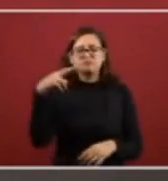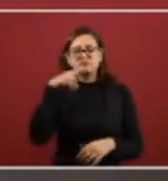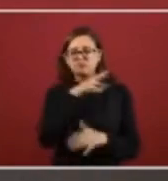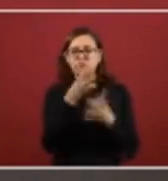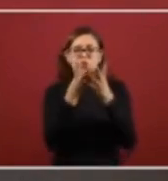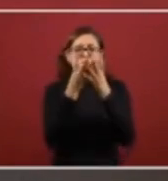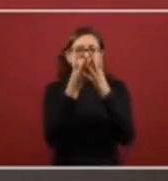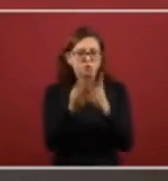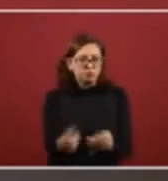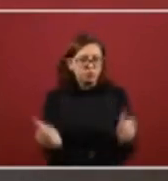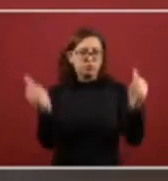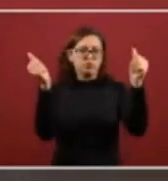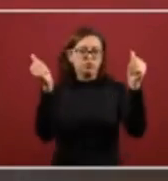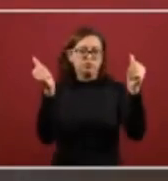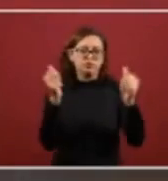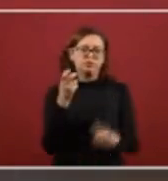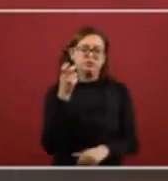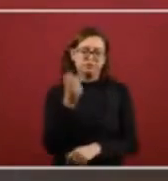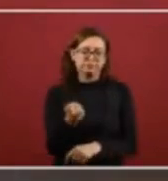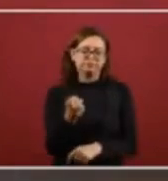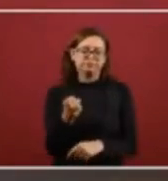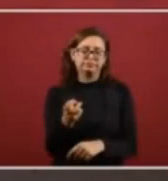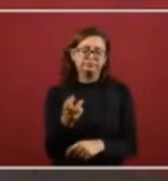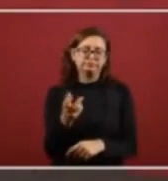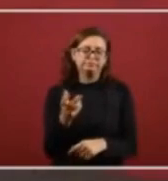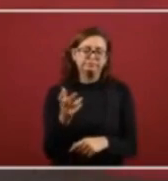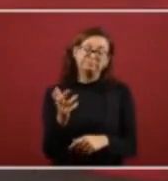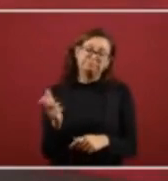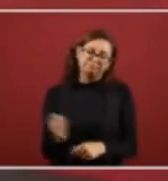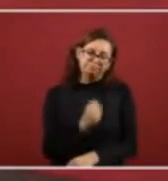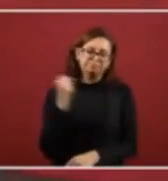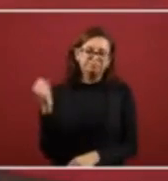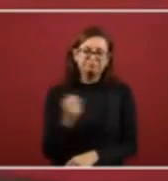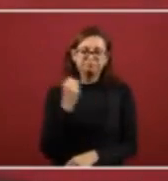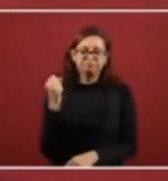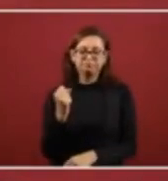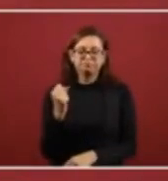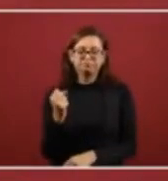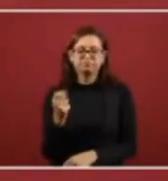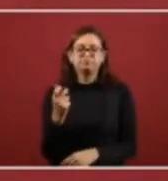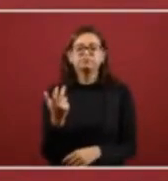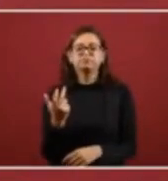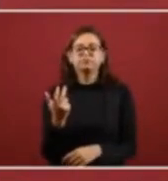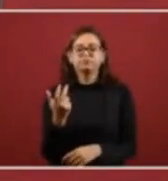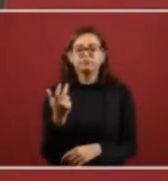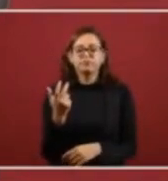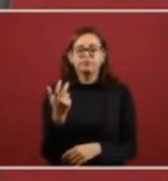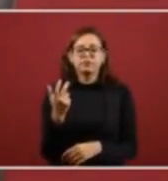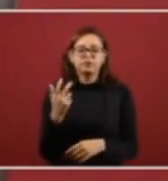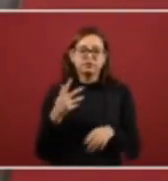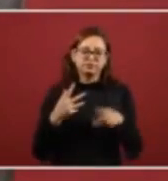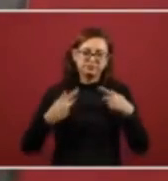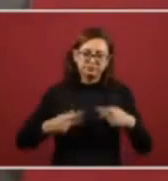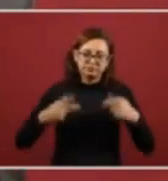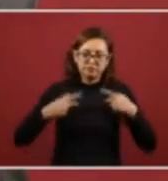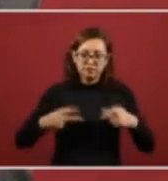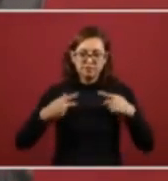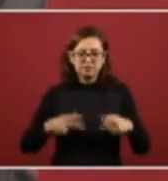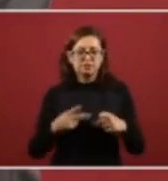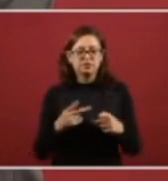the, when it gets hot, it dissipates with the heat, and it happens quickly, and that's very